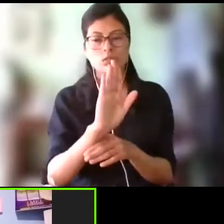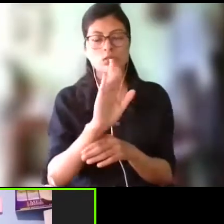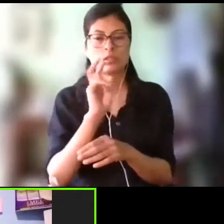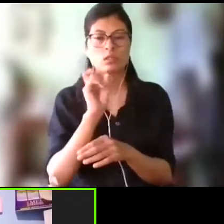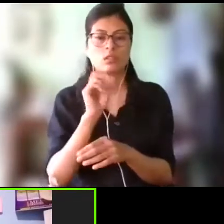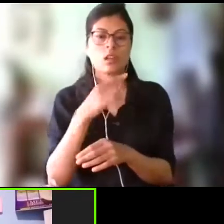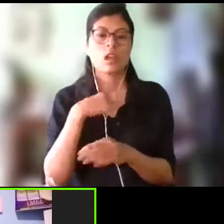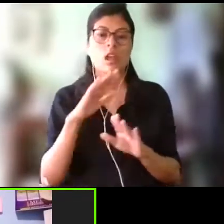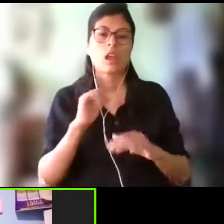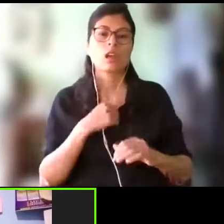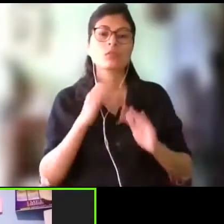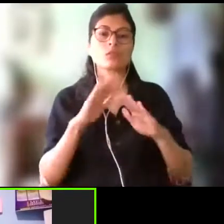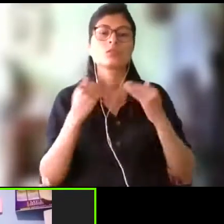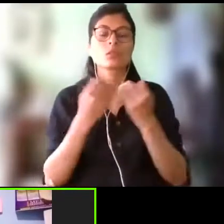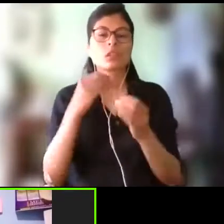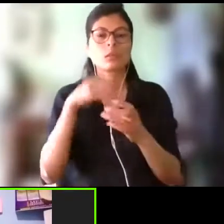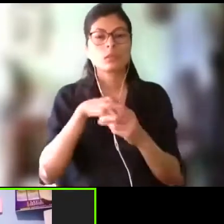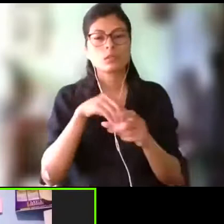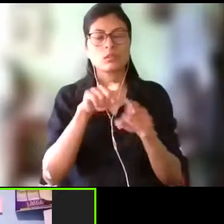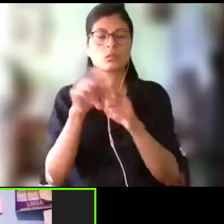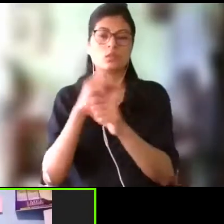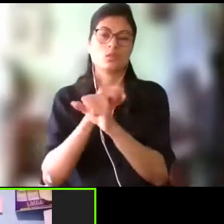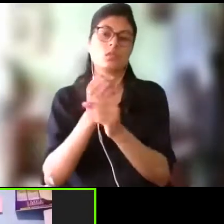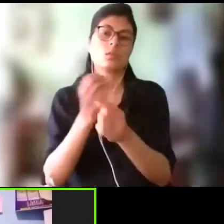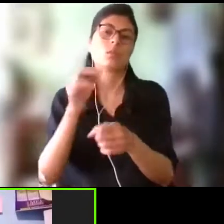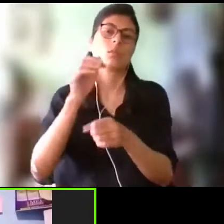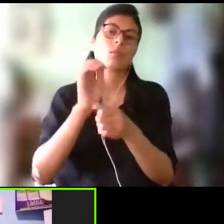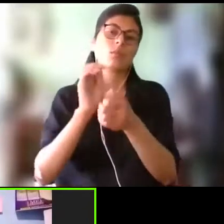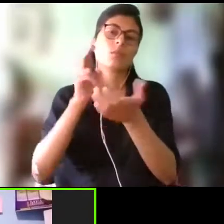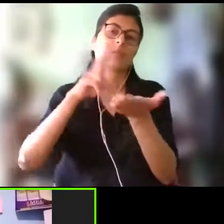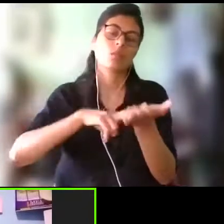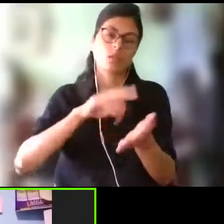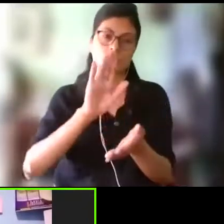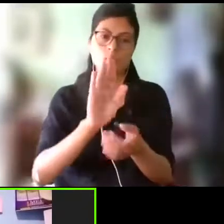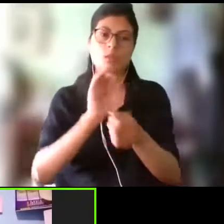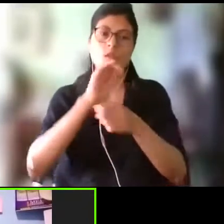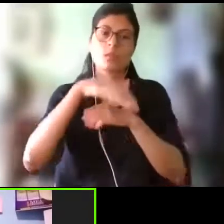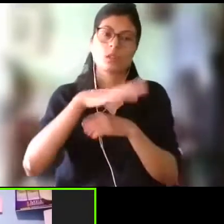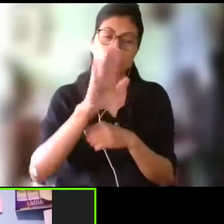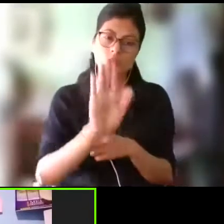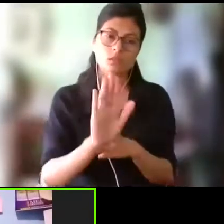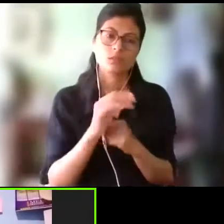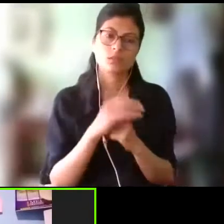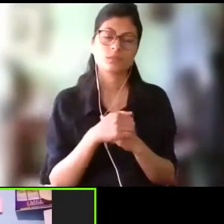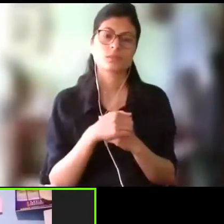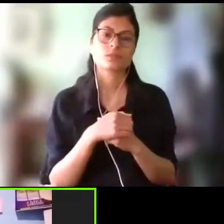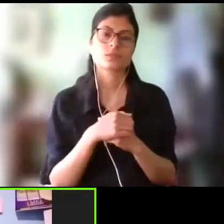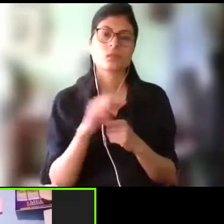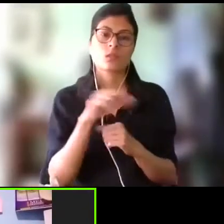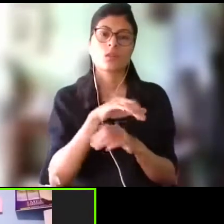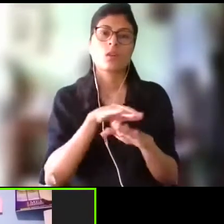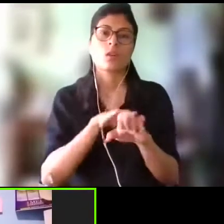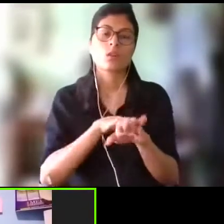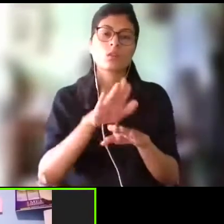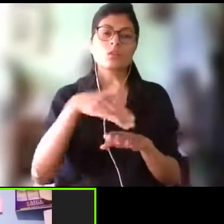And it makes it even more difficult to work around these areas. So those are some of the challenges I've experienced here.